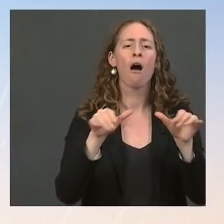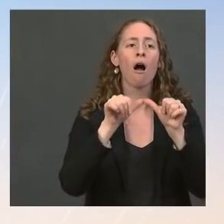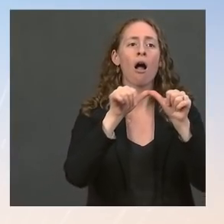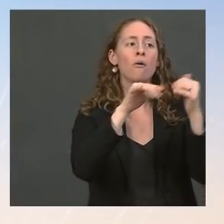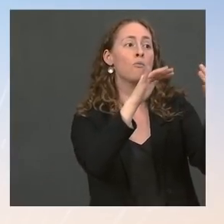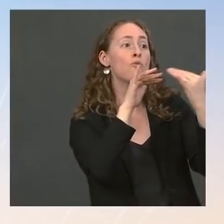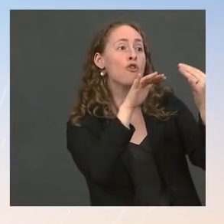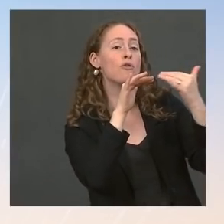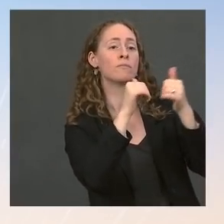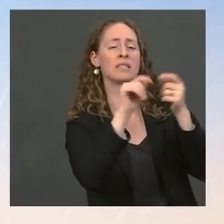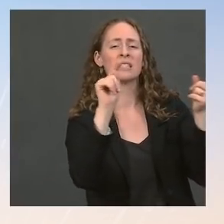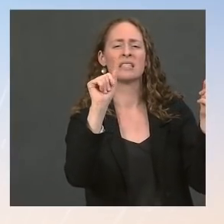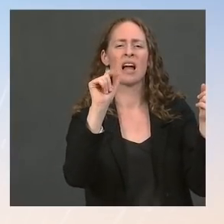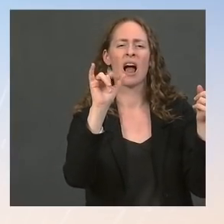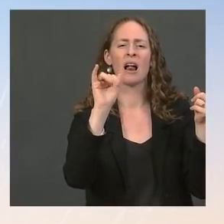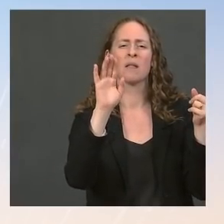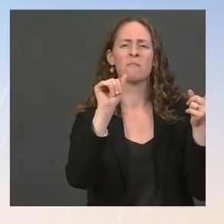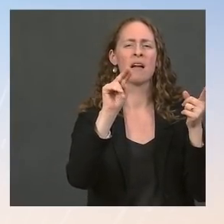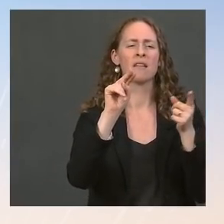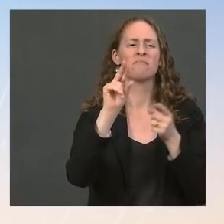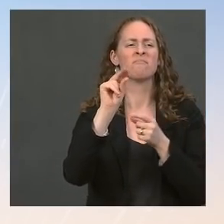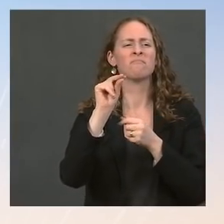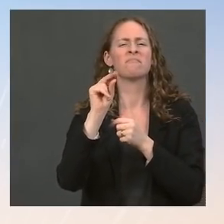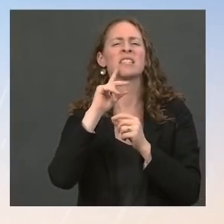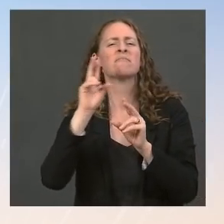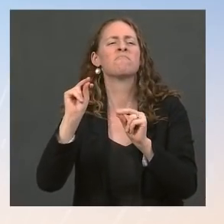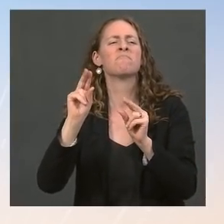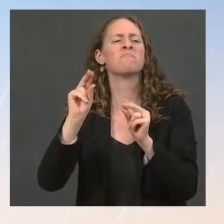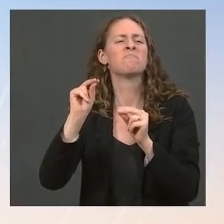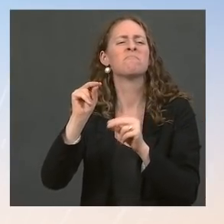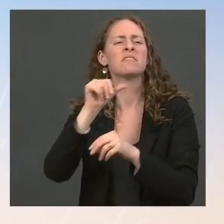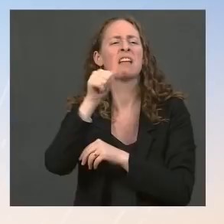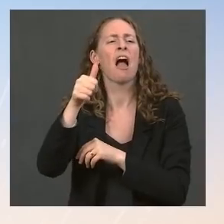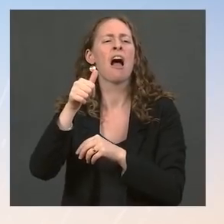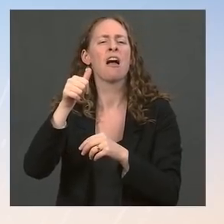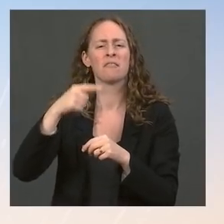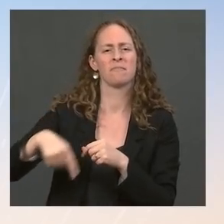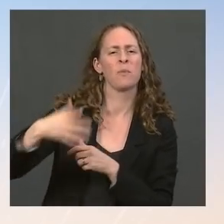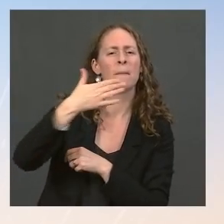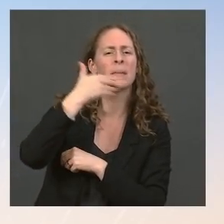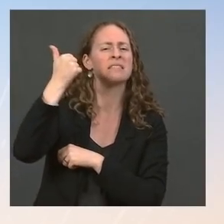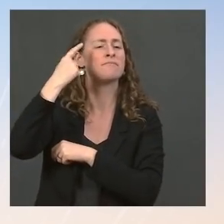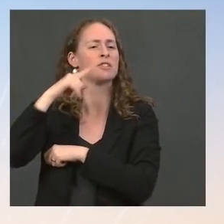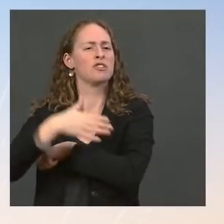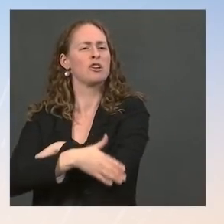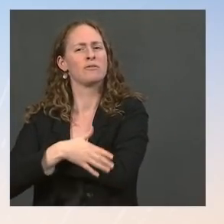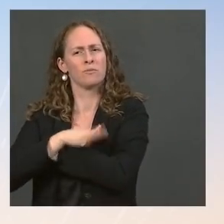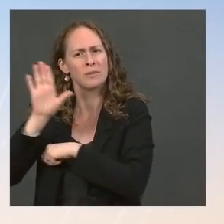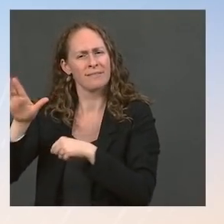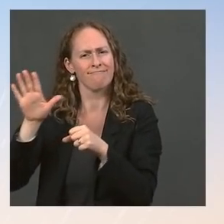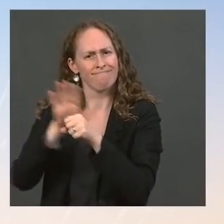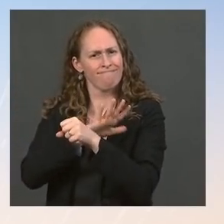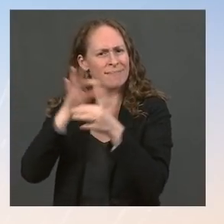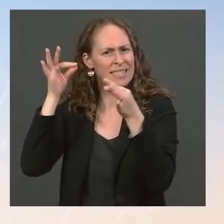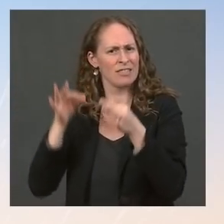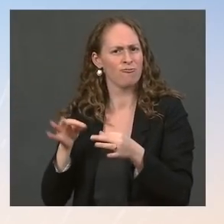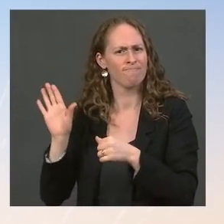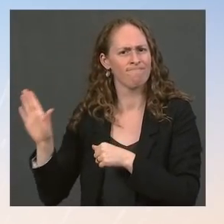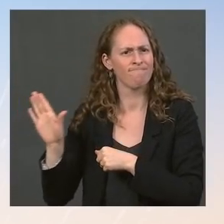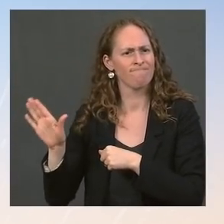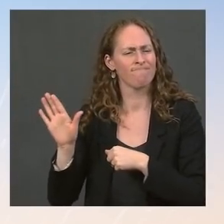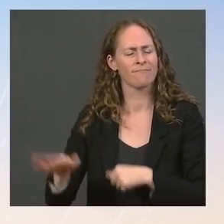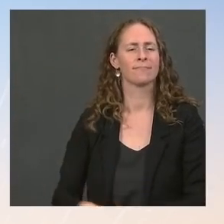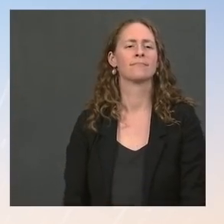So he evaluated that was not in our national interest. That was the decision he made. I also think it's important to note, which some of the